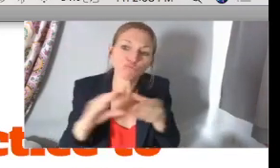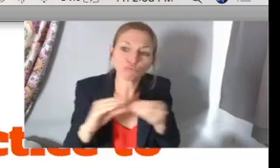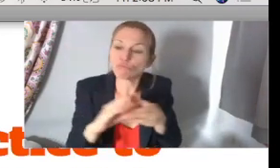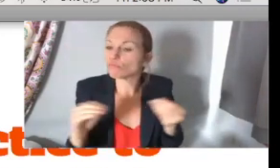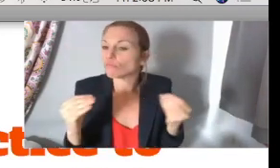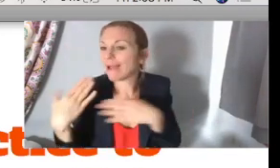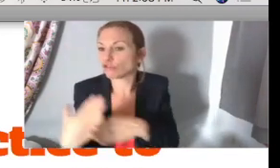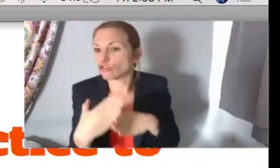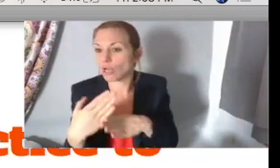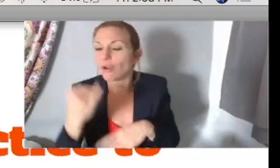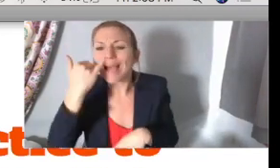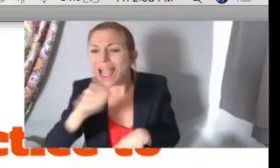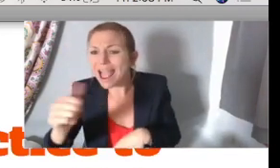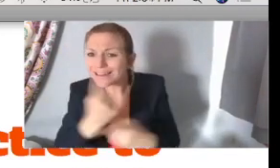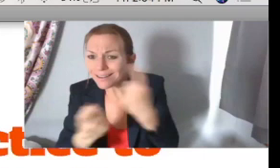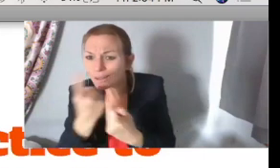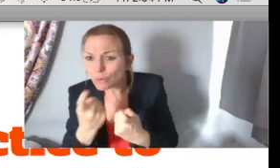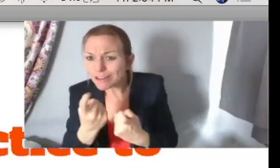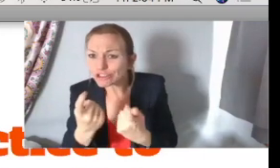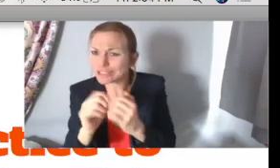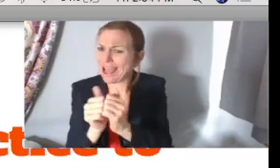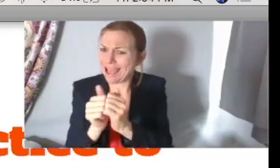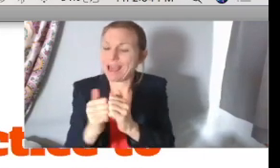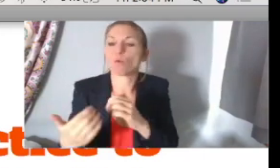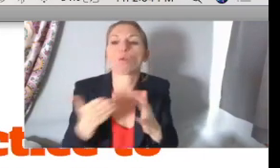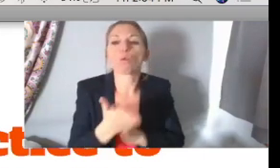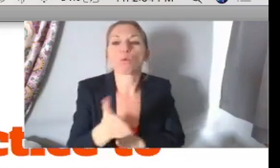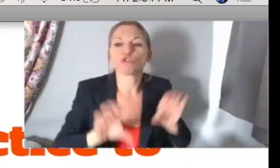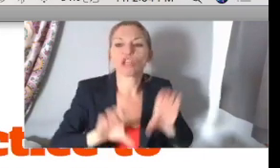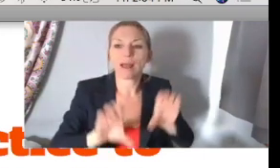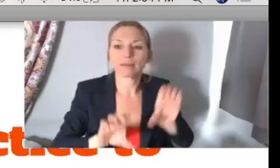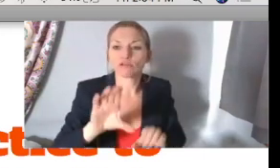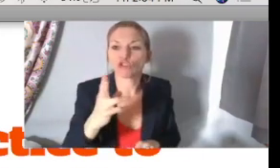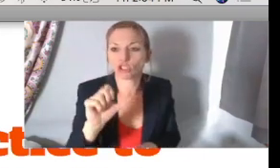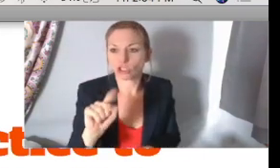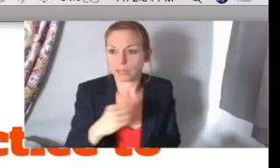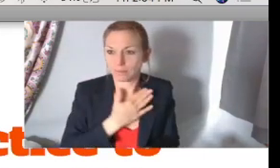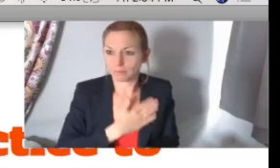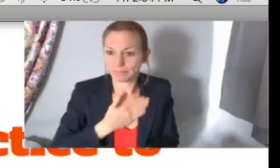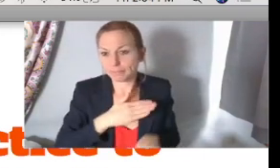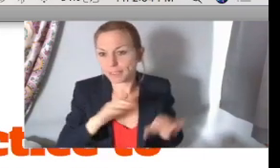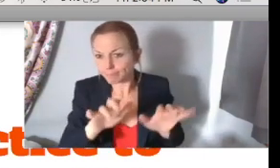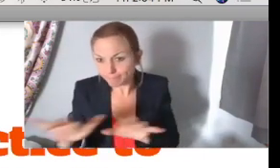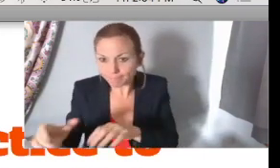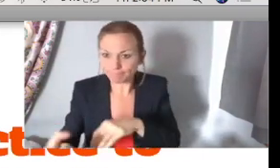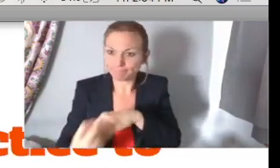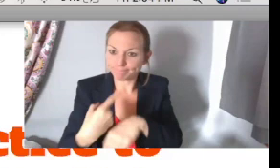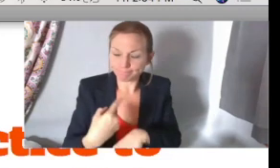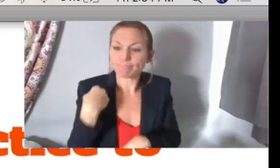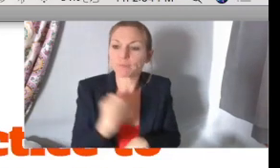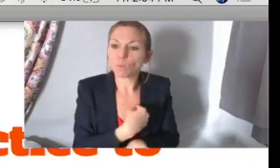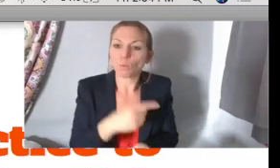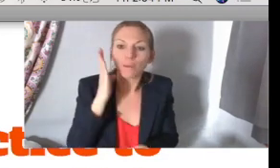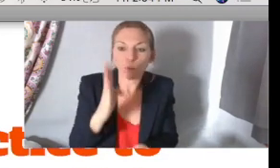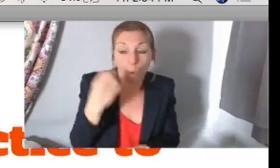please add those to the chat. We highly encourage you to do so, and hopefully we'll have time at the end to